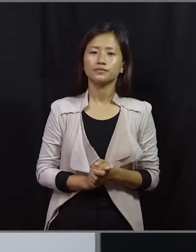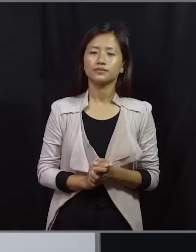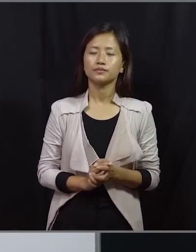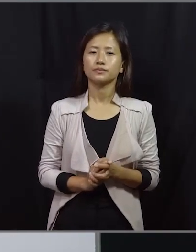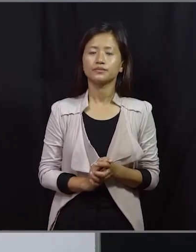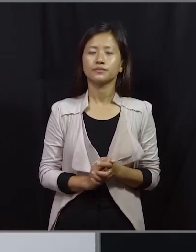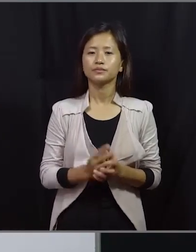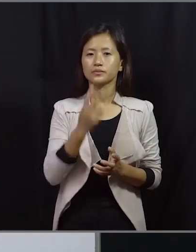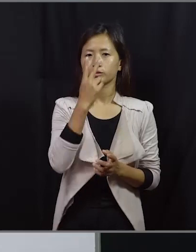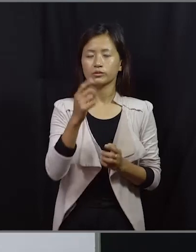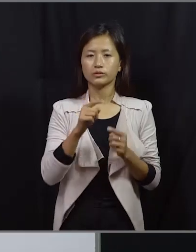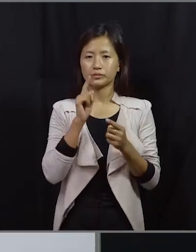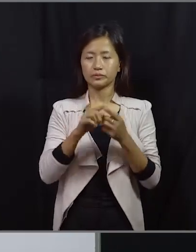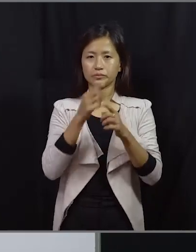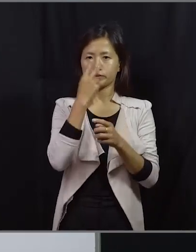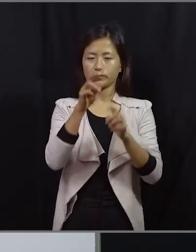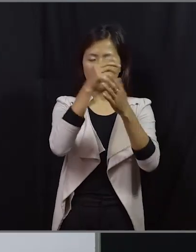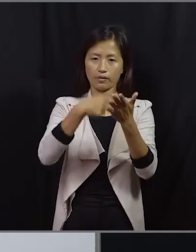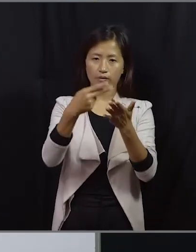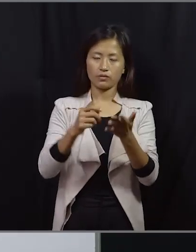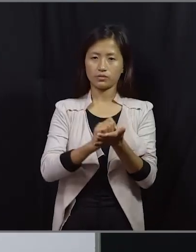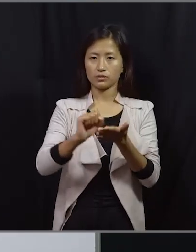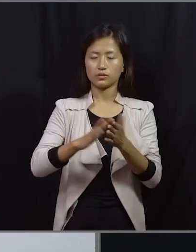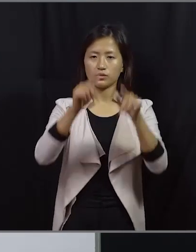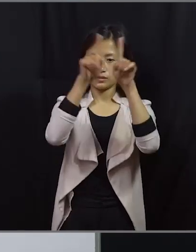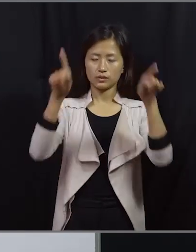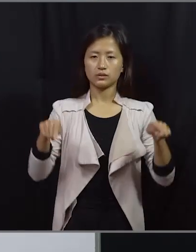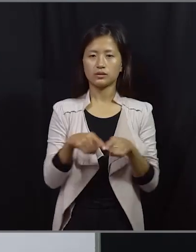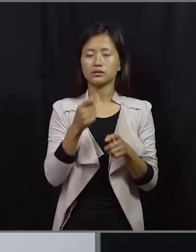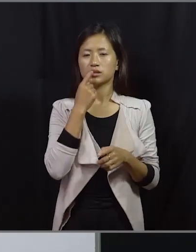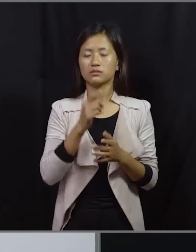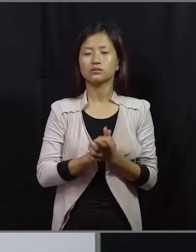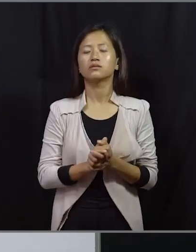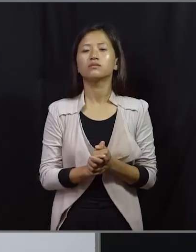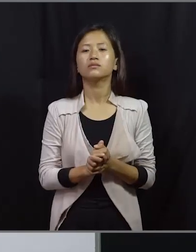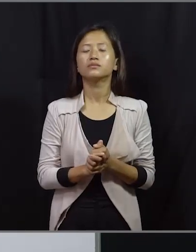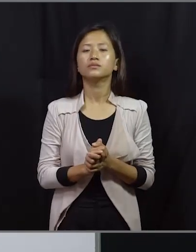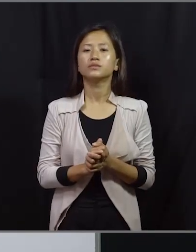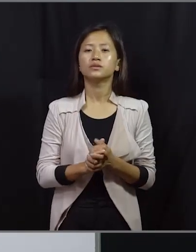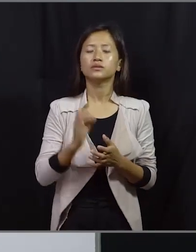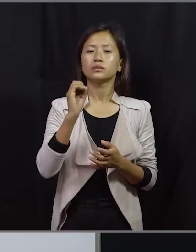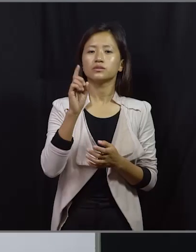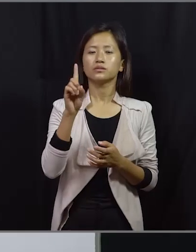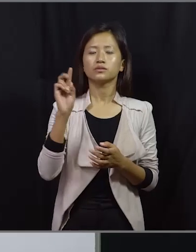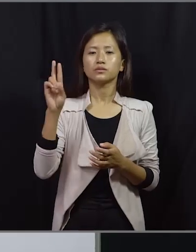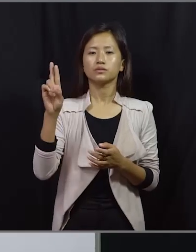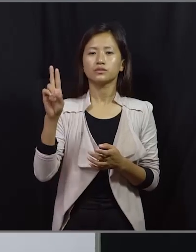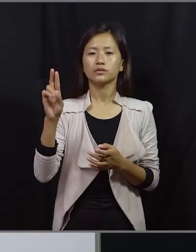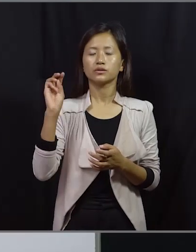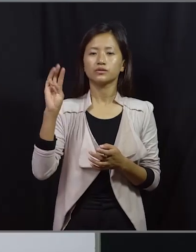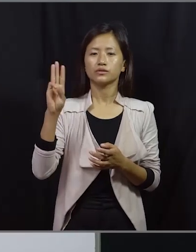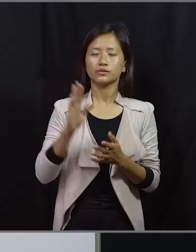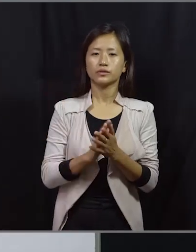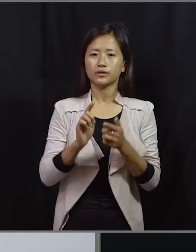number line. This is infinity and this is plus minus infinity, and 0, 1, 2,